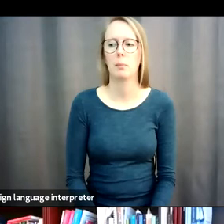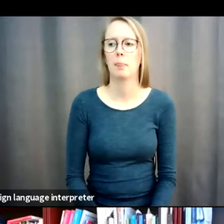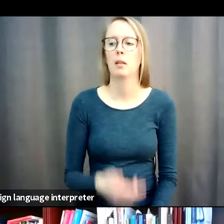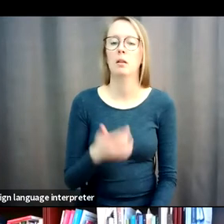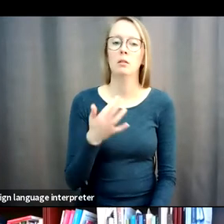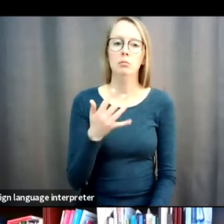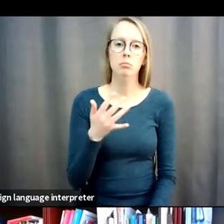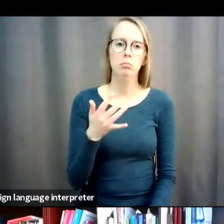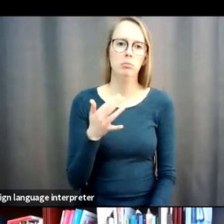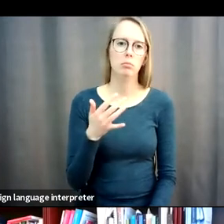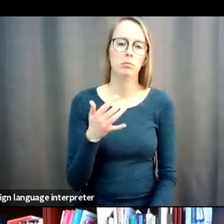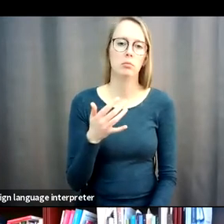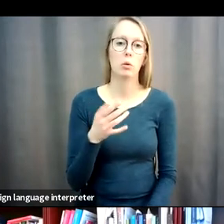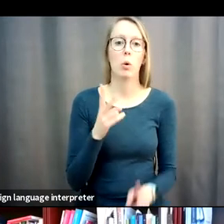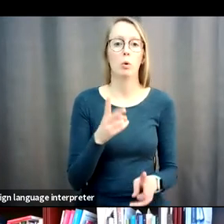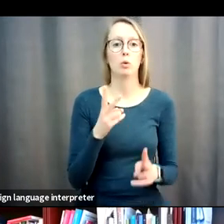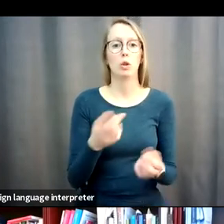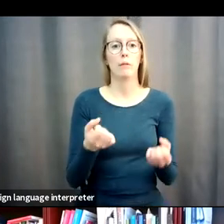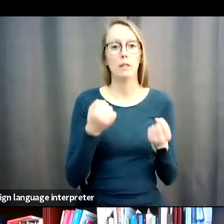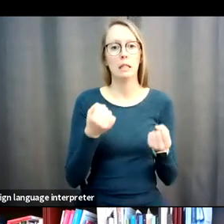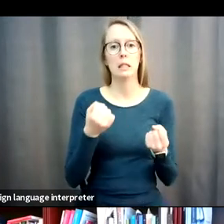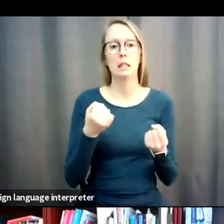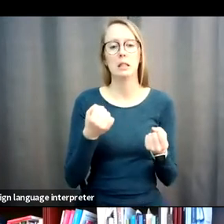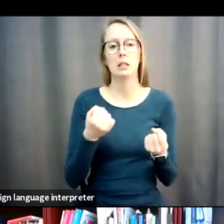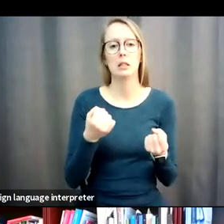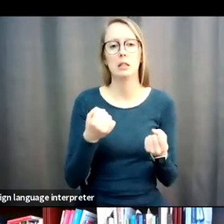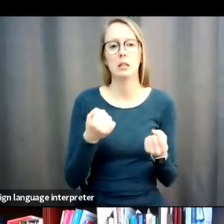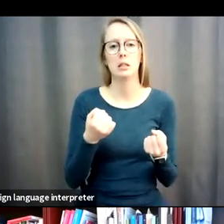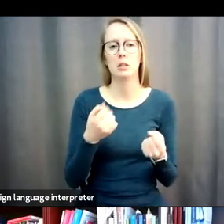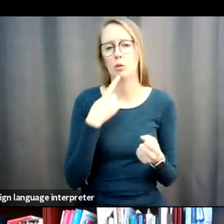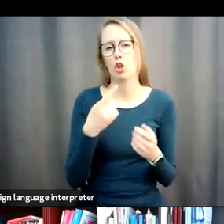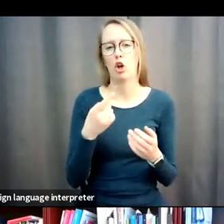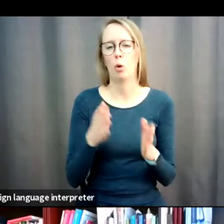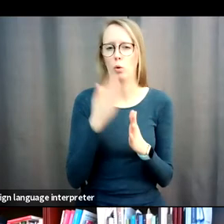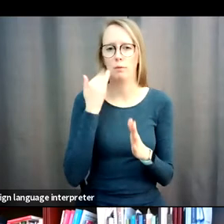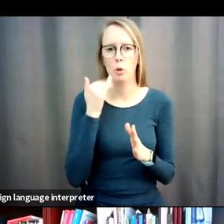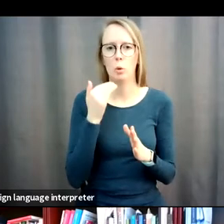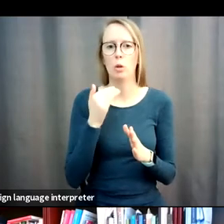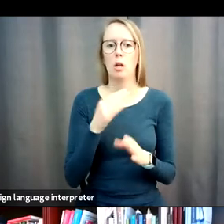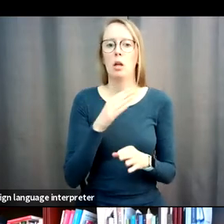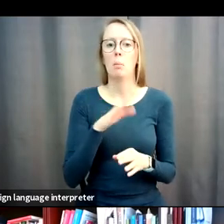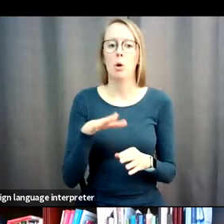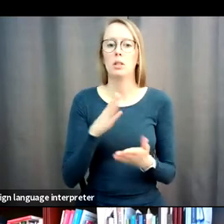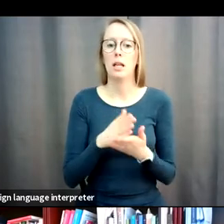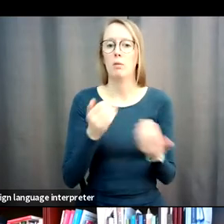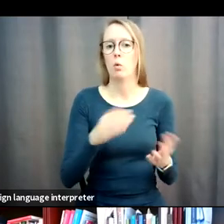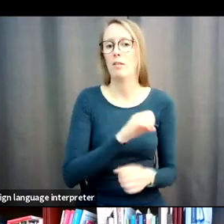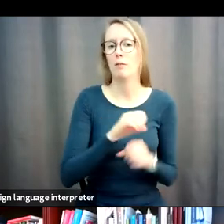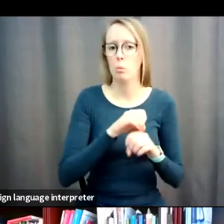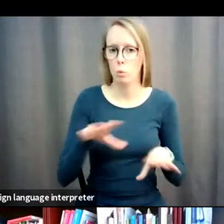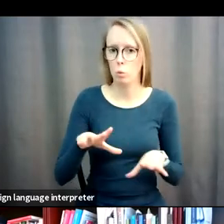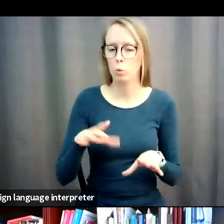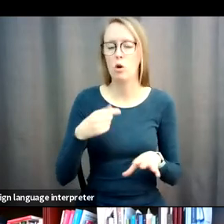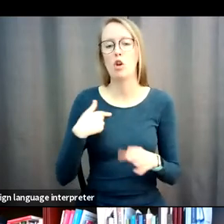Then, not least important, I mentioned it just briefly before, the right of the child to information. I mentioned it in